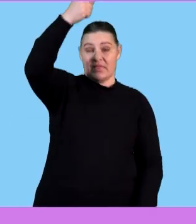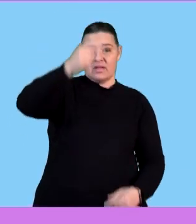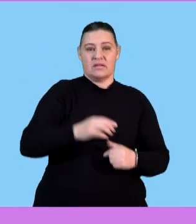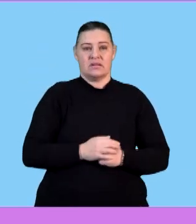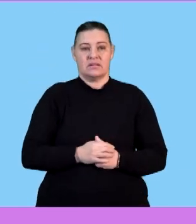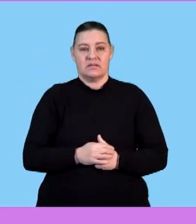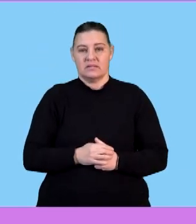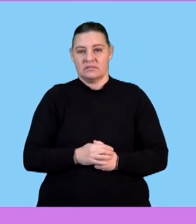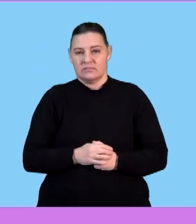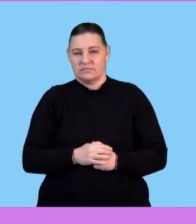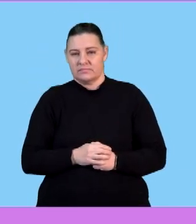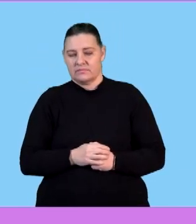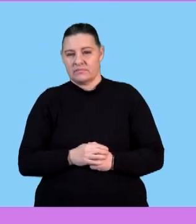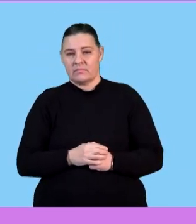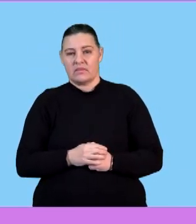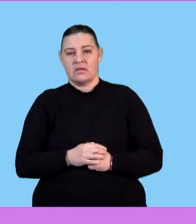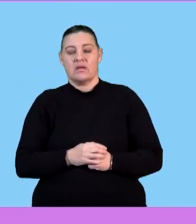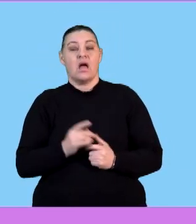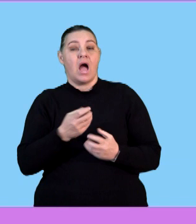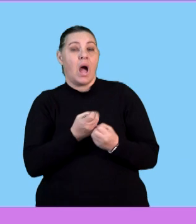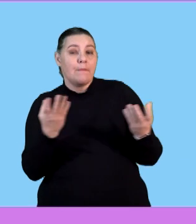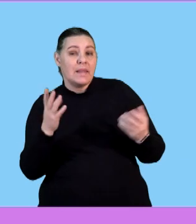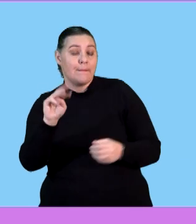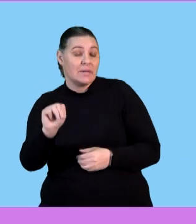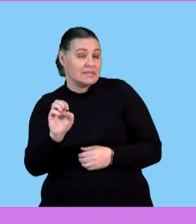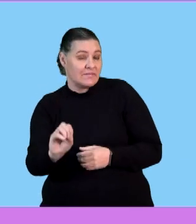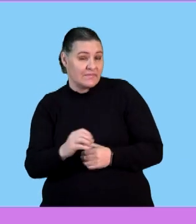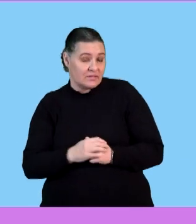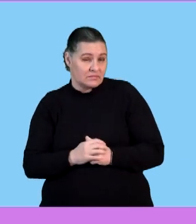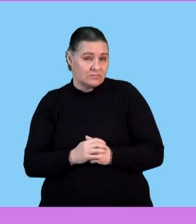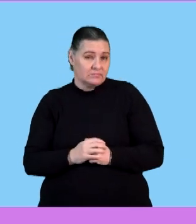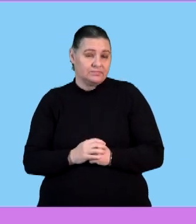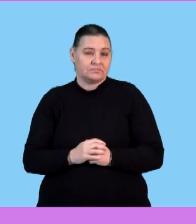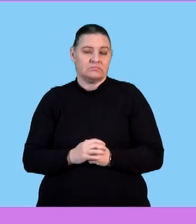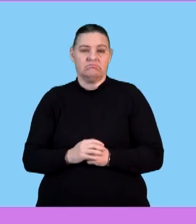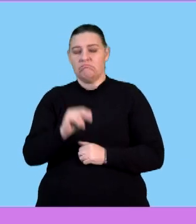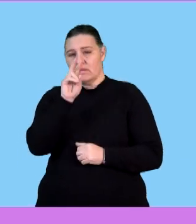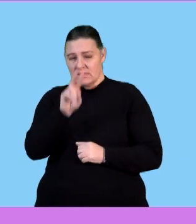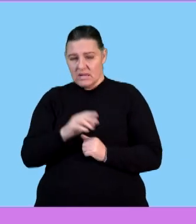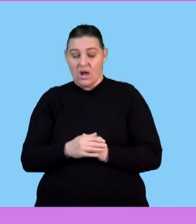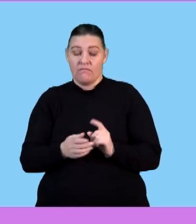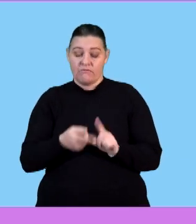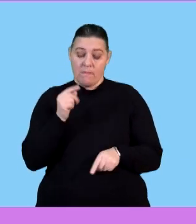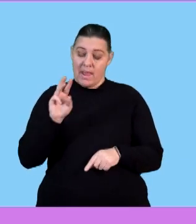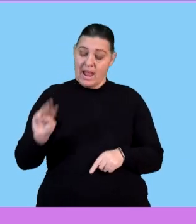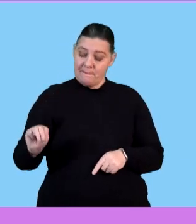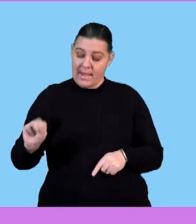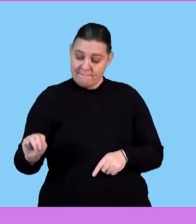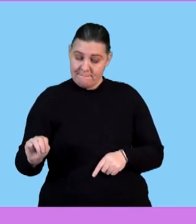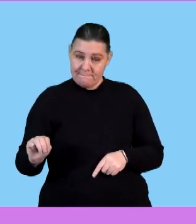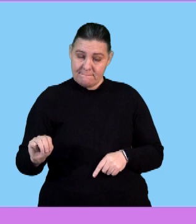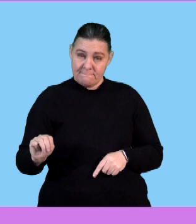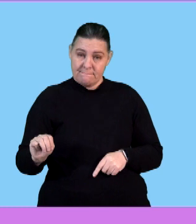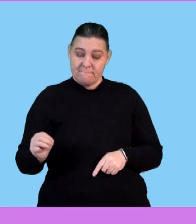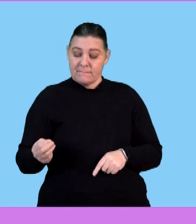30,500 millimeters. How long is it in meters? So if you see this one, you're converting from millimeters,